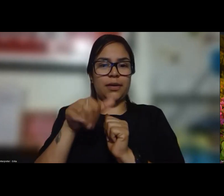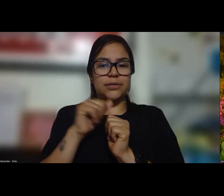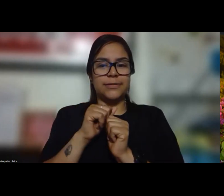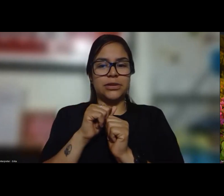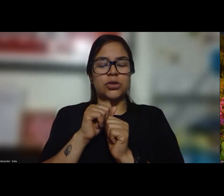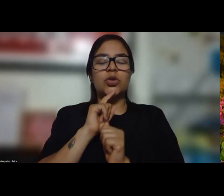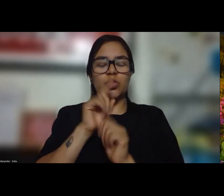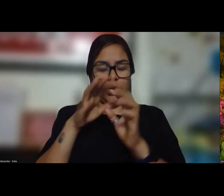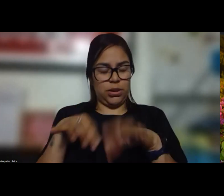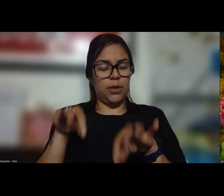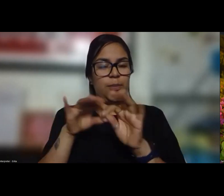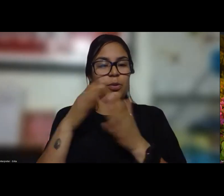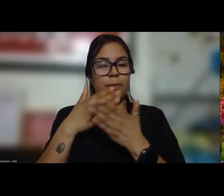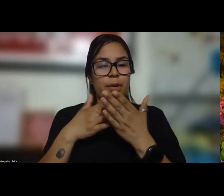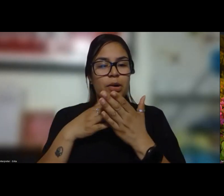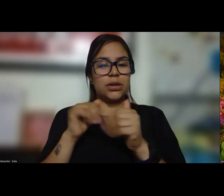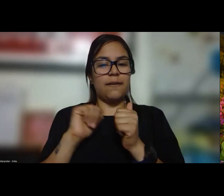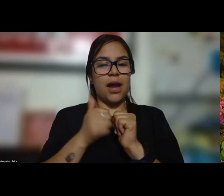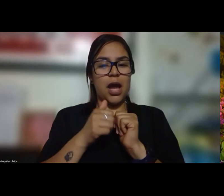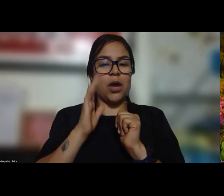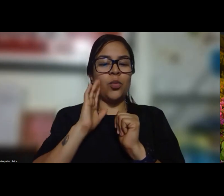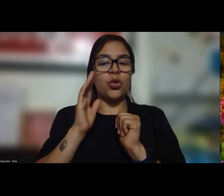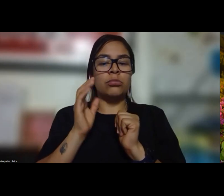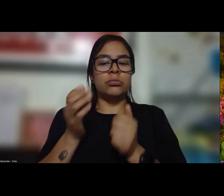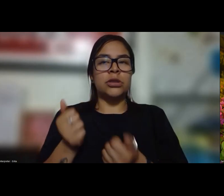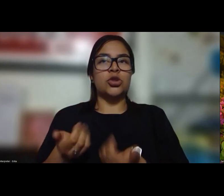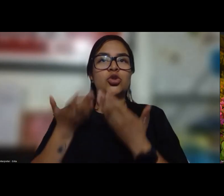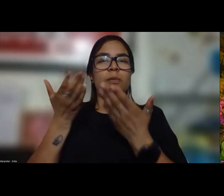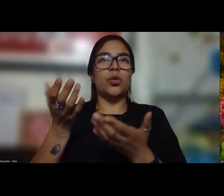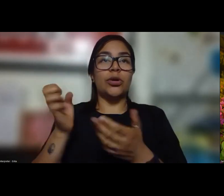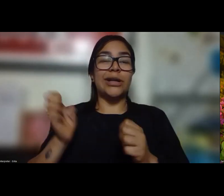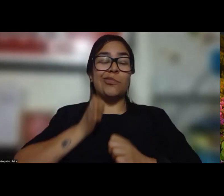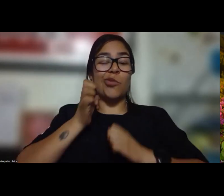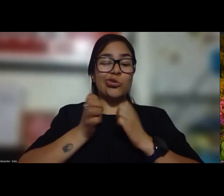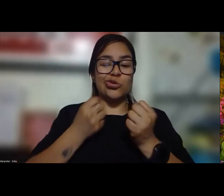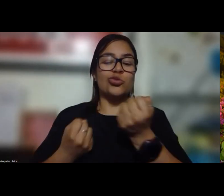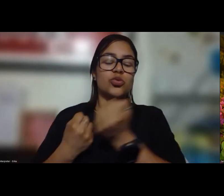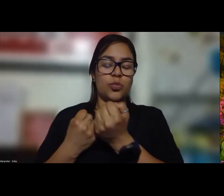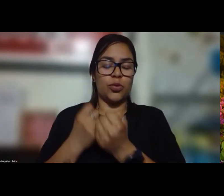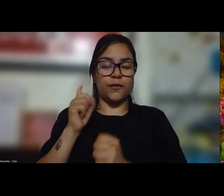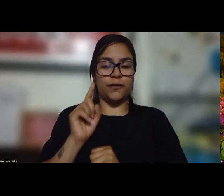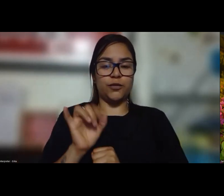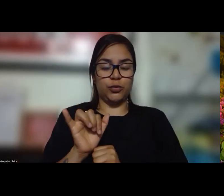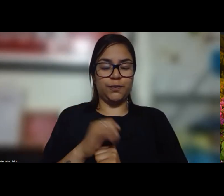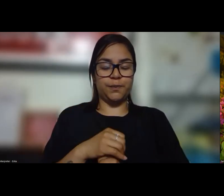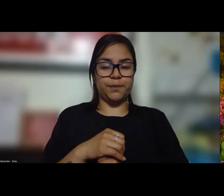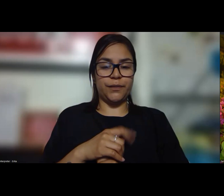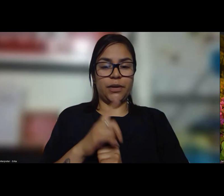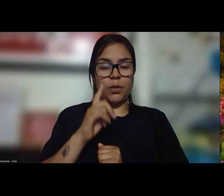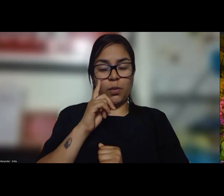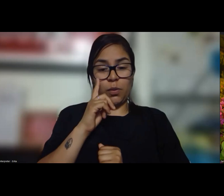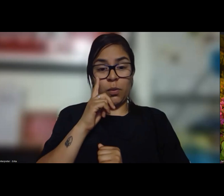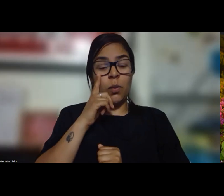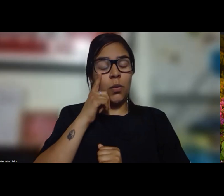it's a very important way to provide emotional support for older adults across the state. So, we're happy to come back